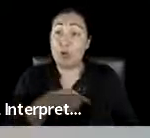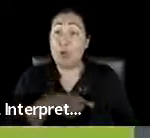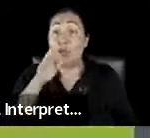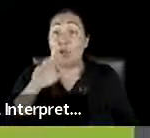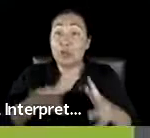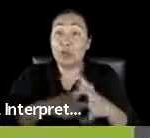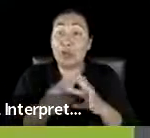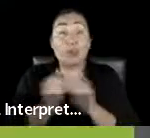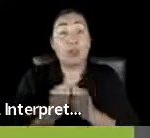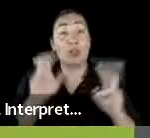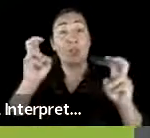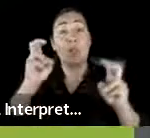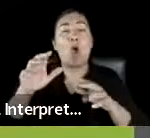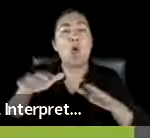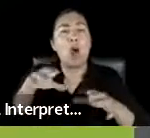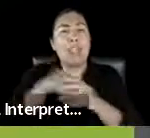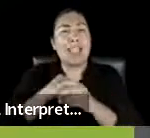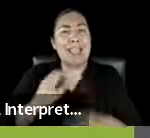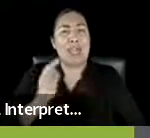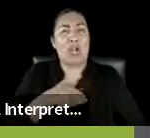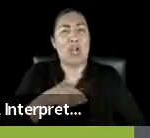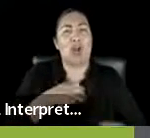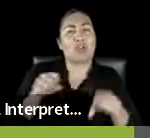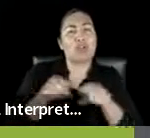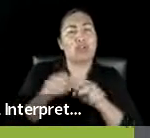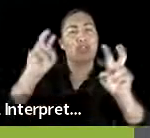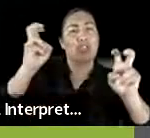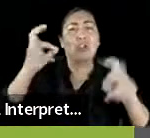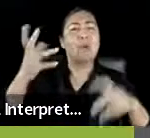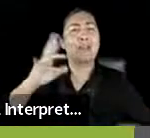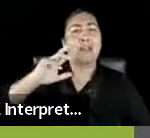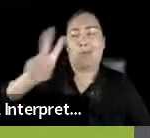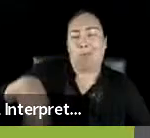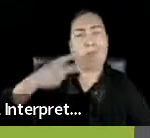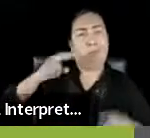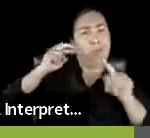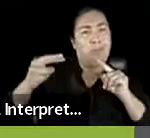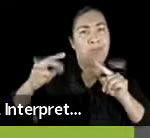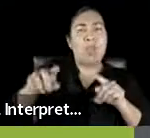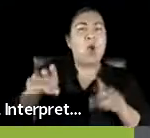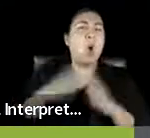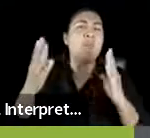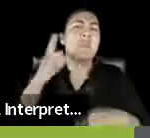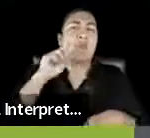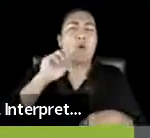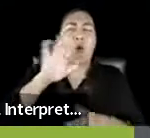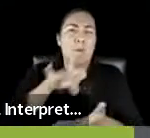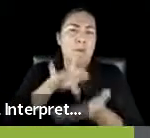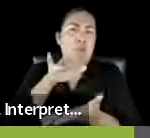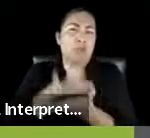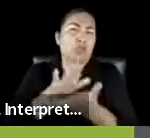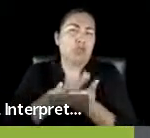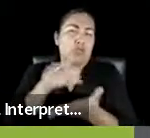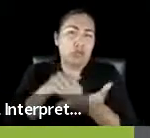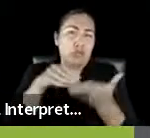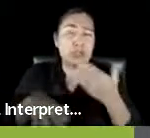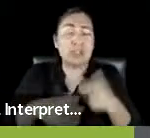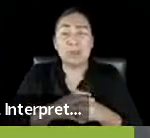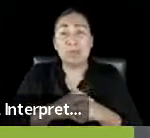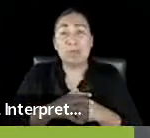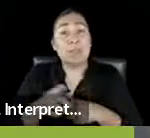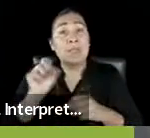category. And we're excited to share these films with you. So the Walk in Our Shoes category is open to middle school students and invites them to share stories of mental